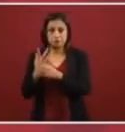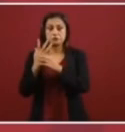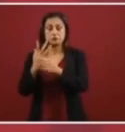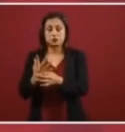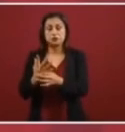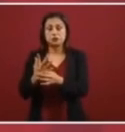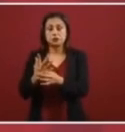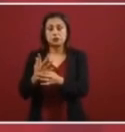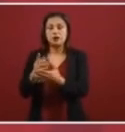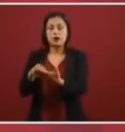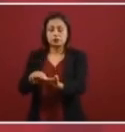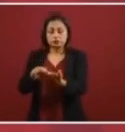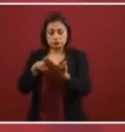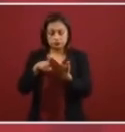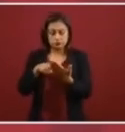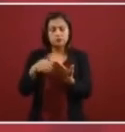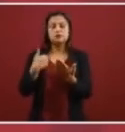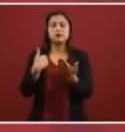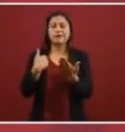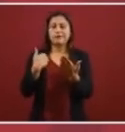ayuda a entender